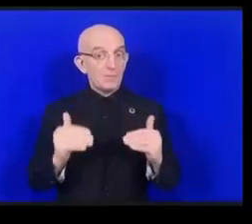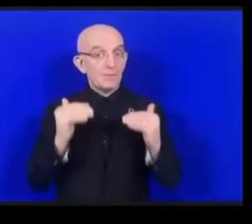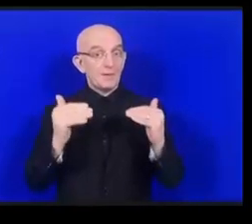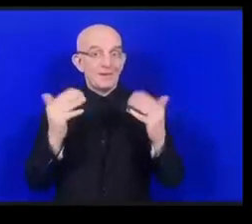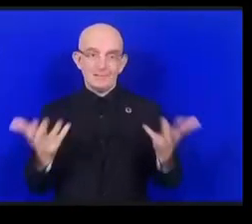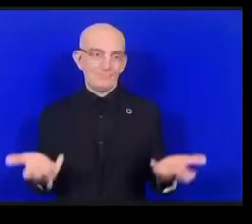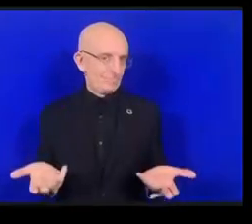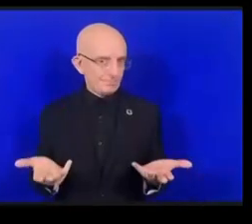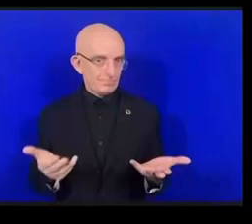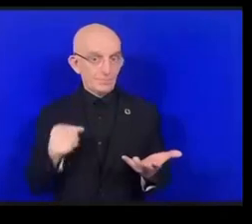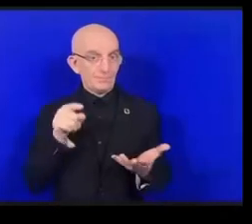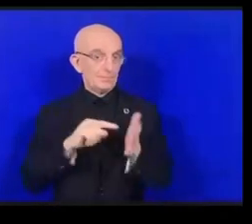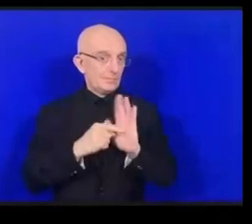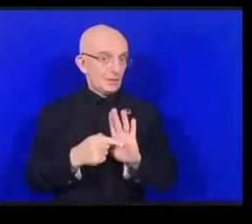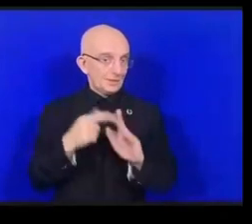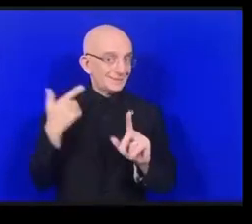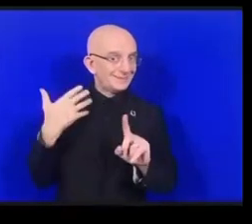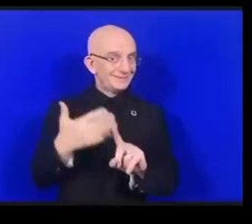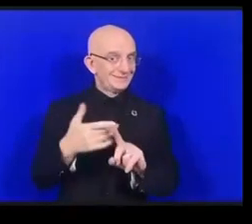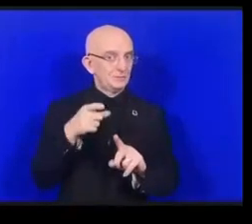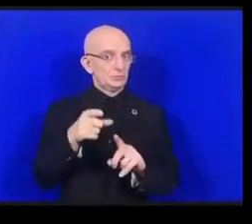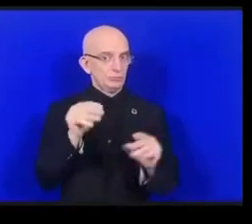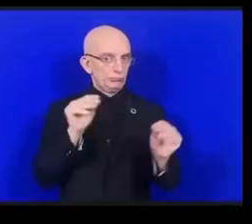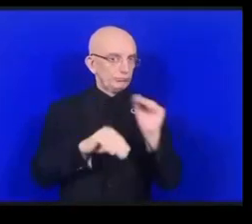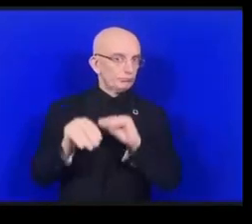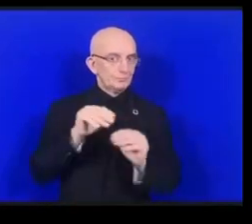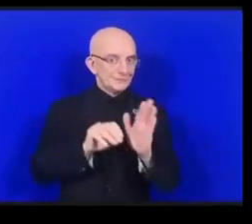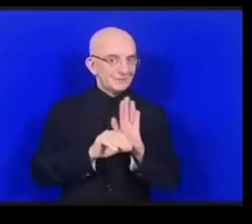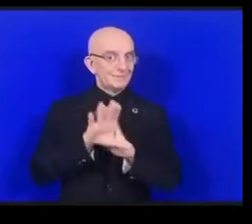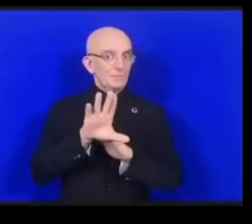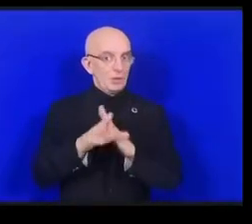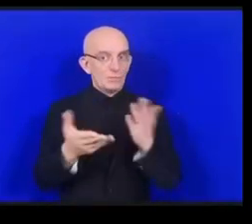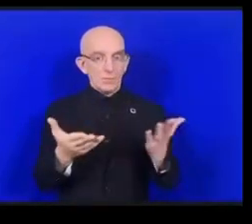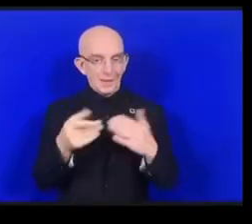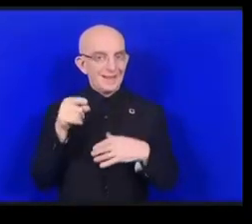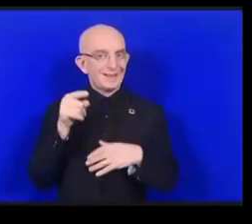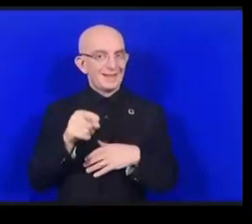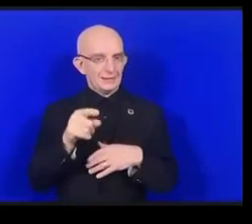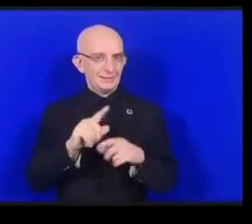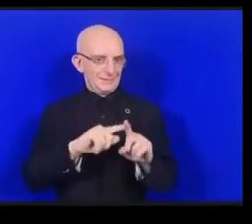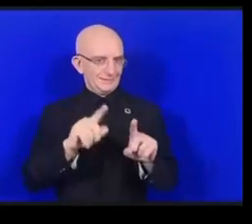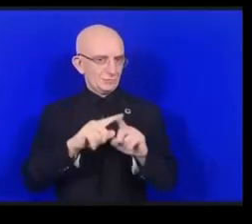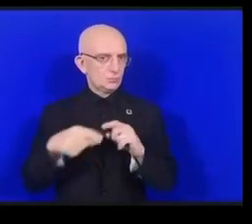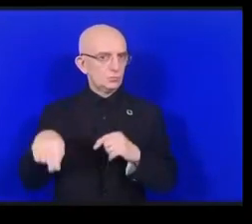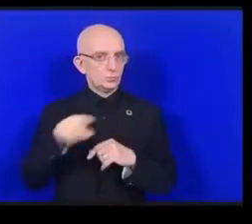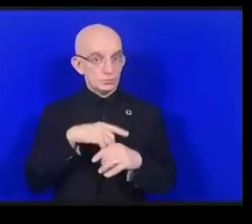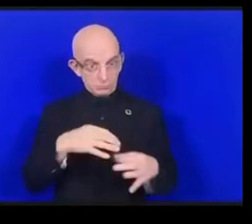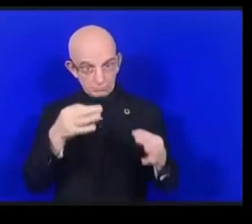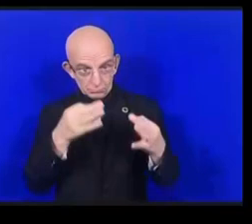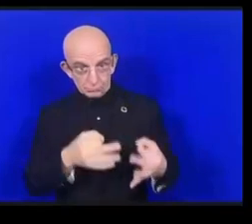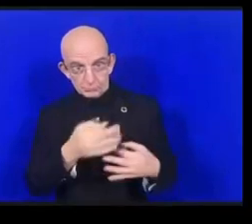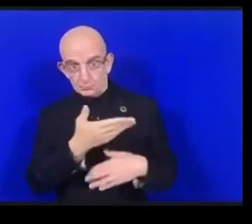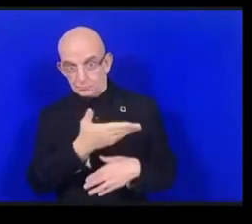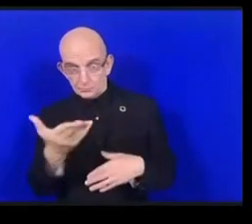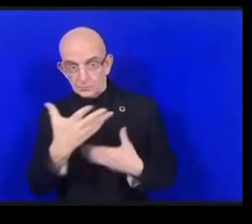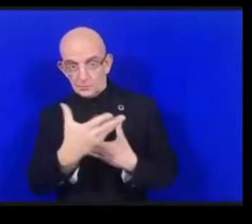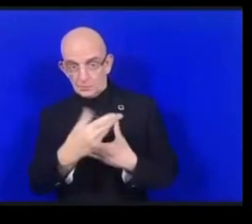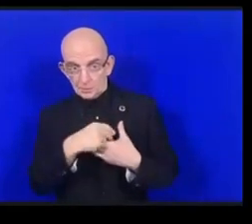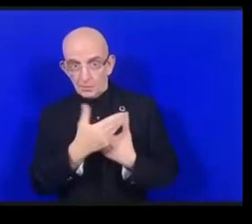sure we involve all relevant stakeholders final point you may have a technical standard uh like for example for